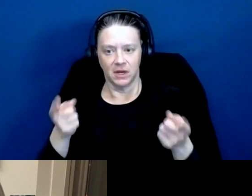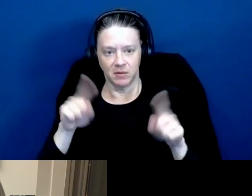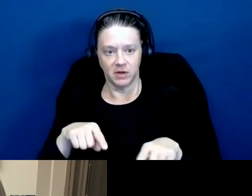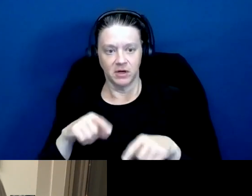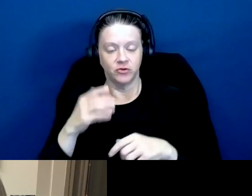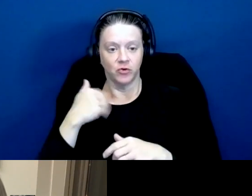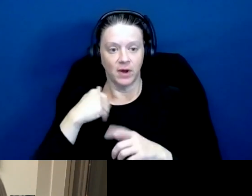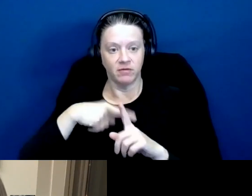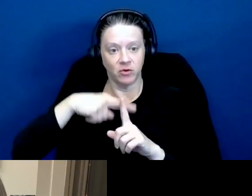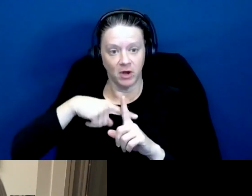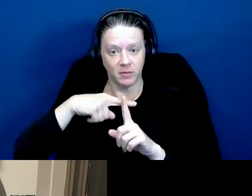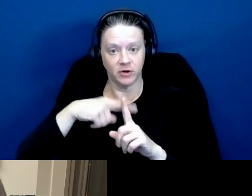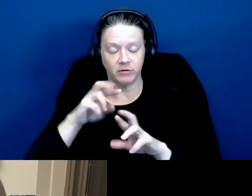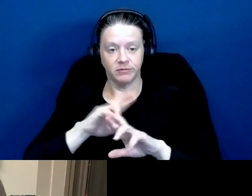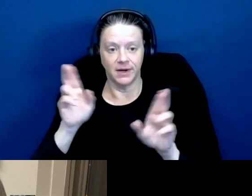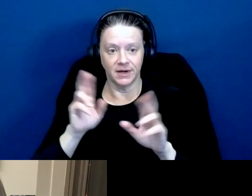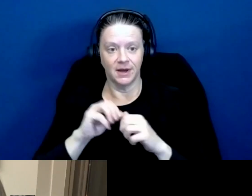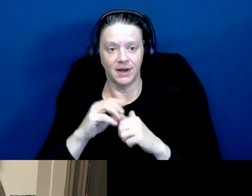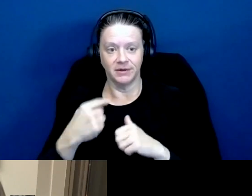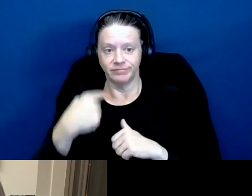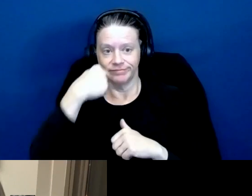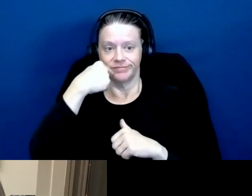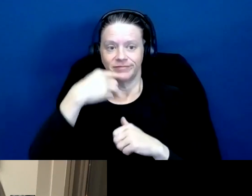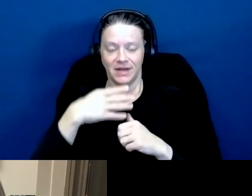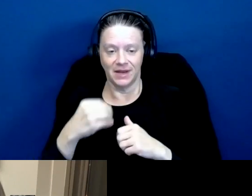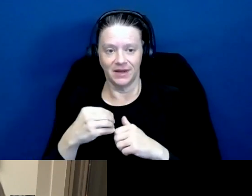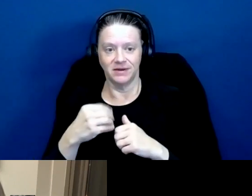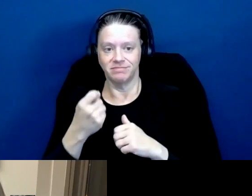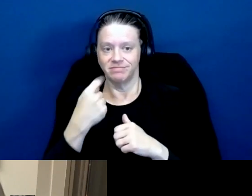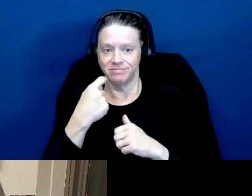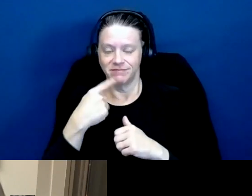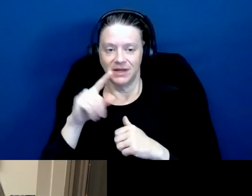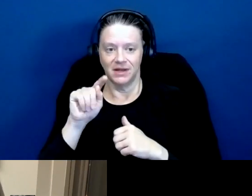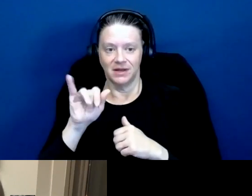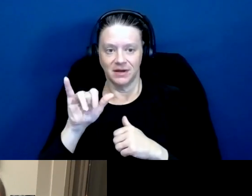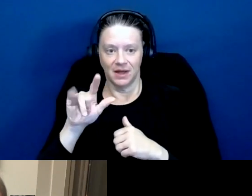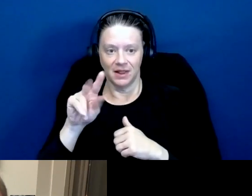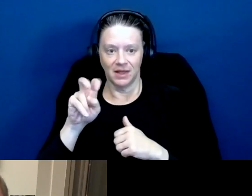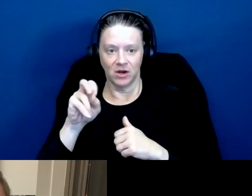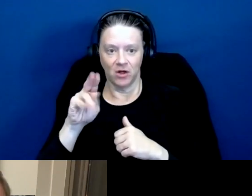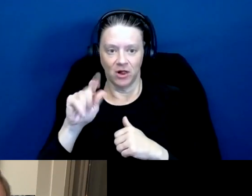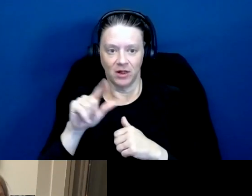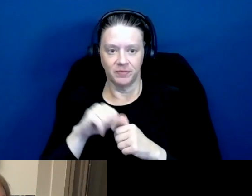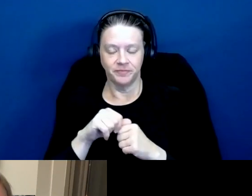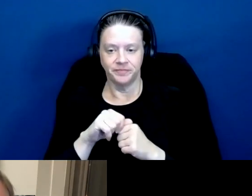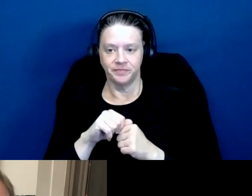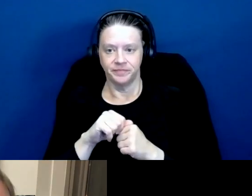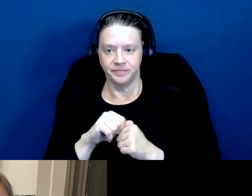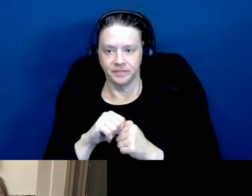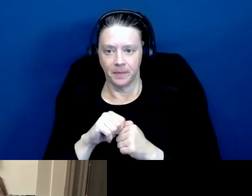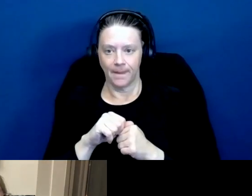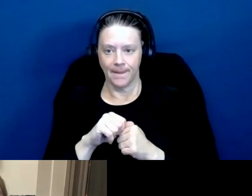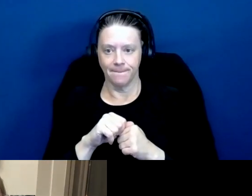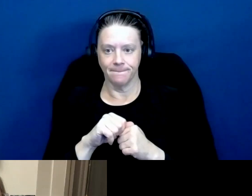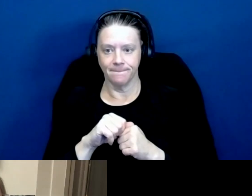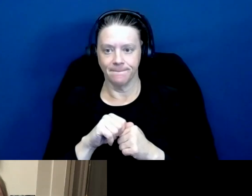on hand and some Tylenol available in case your child has a fever. And then do